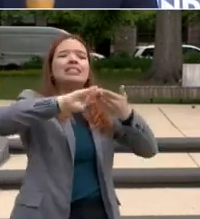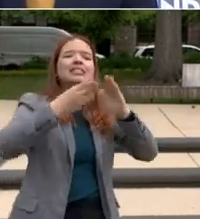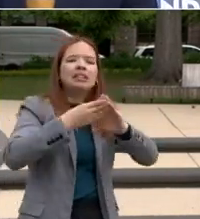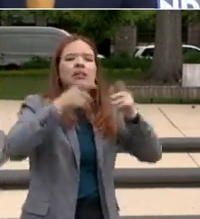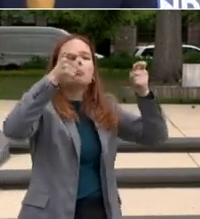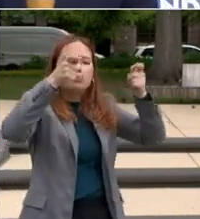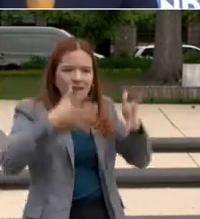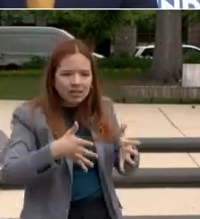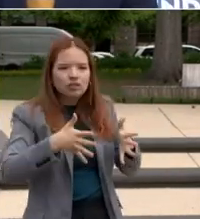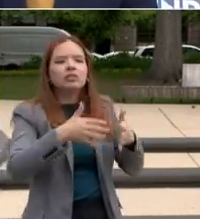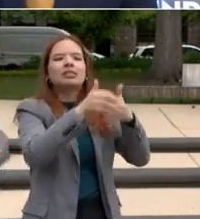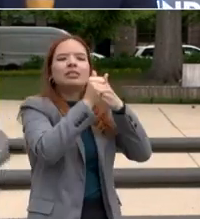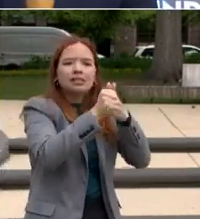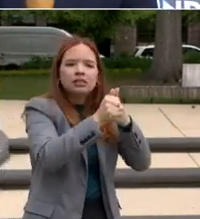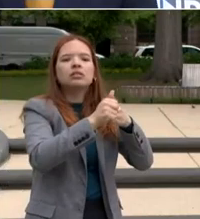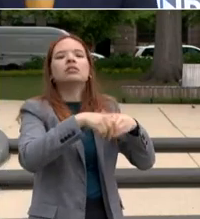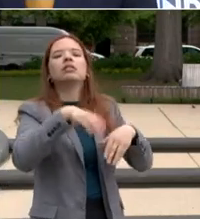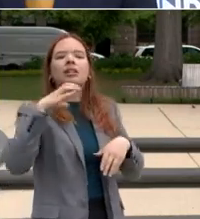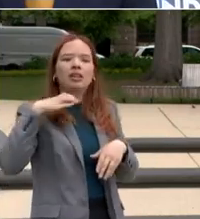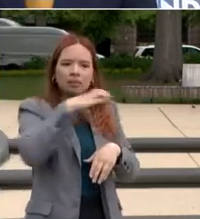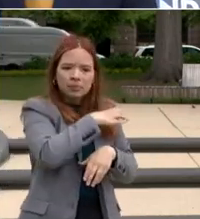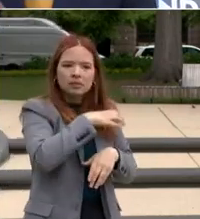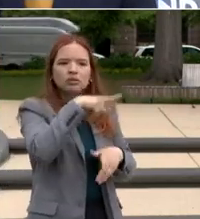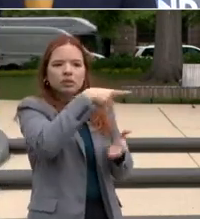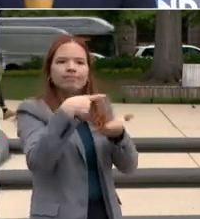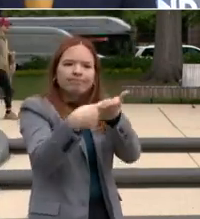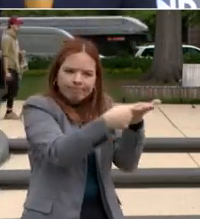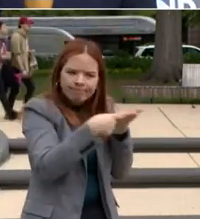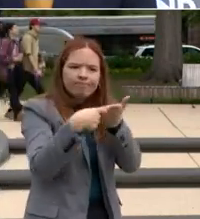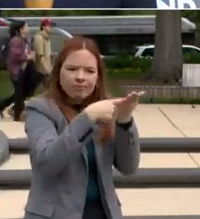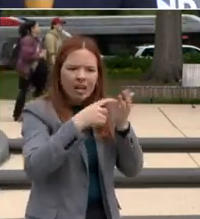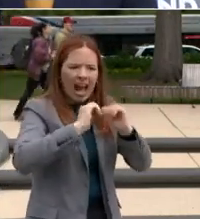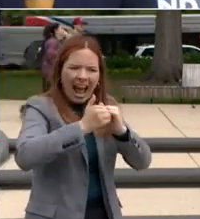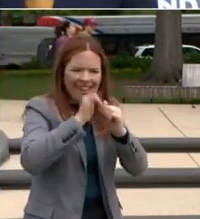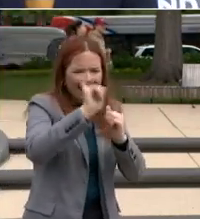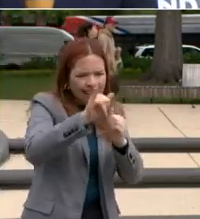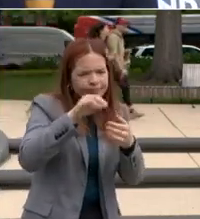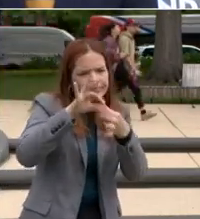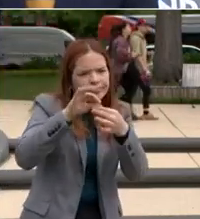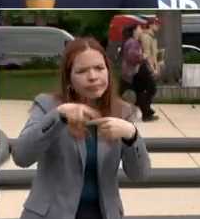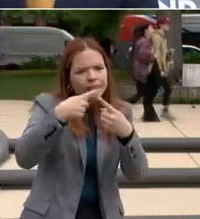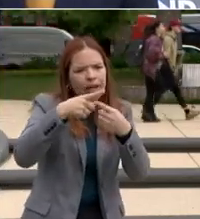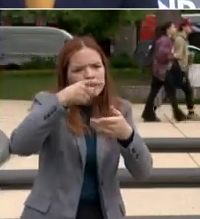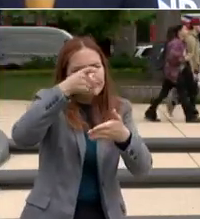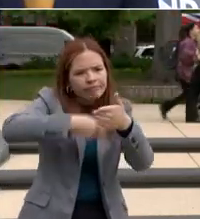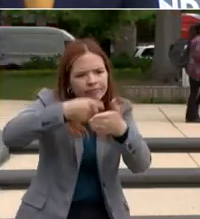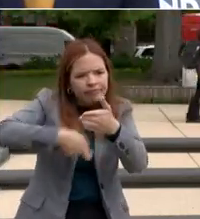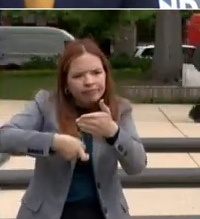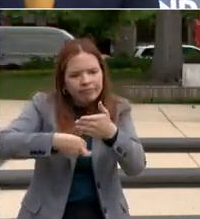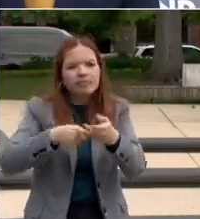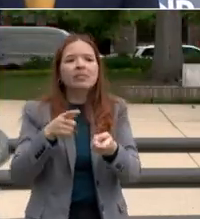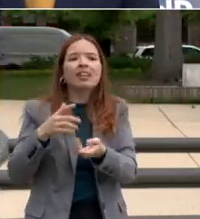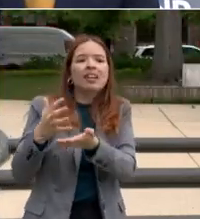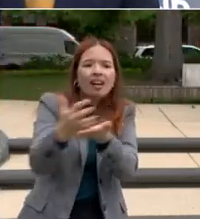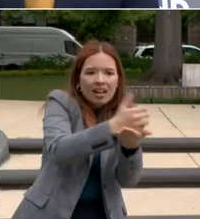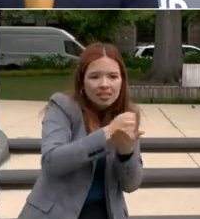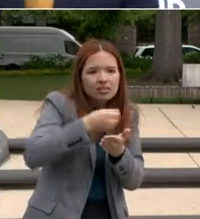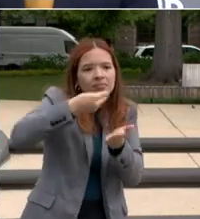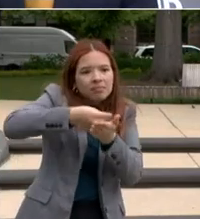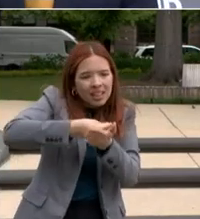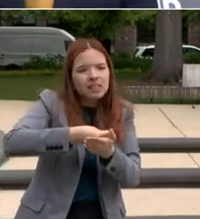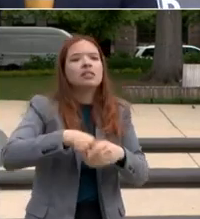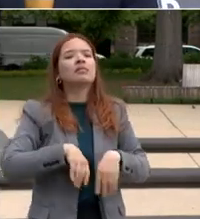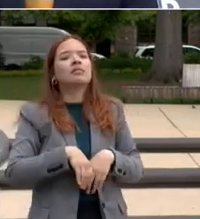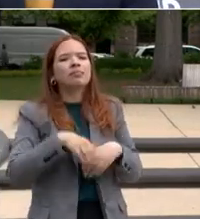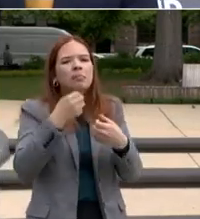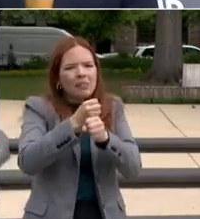committee that's really focused on fines, the collection of fines, and making sure they're both effective